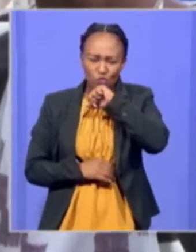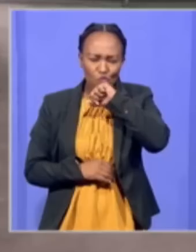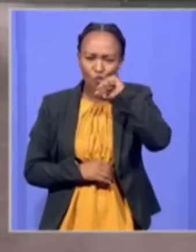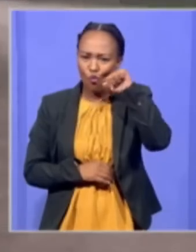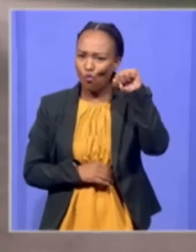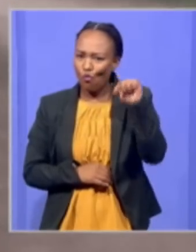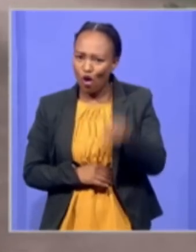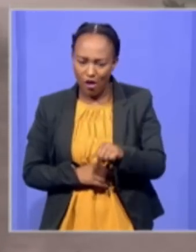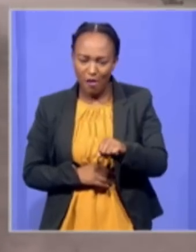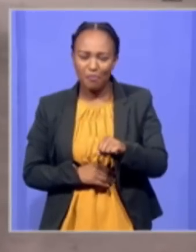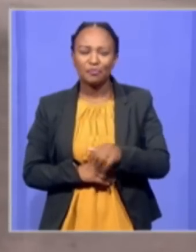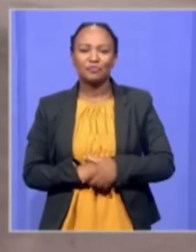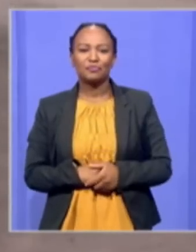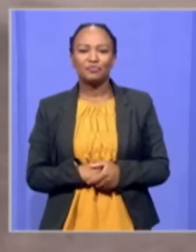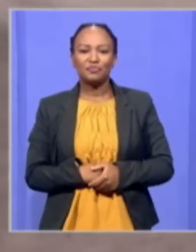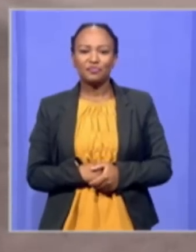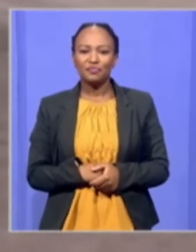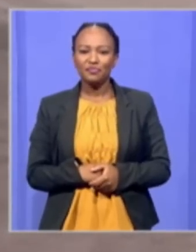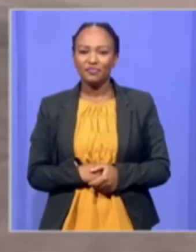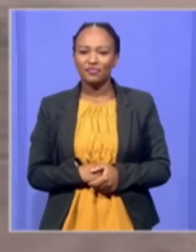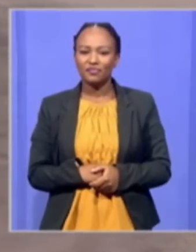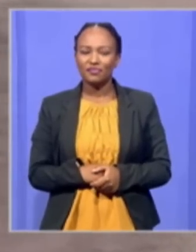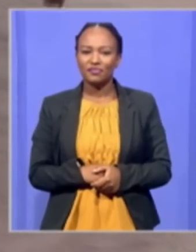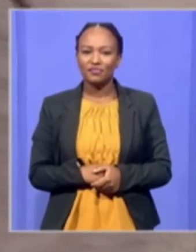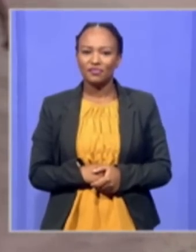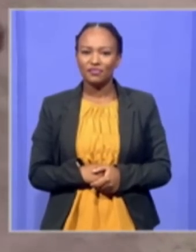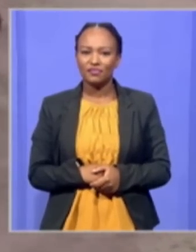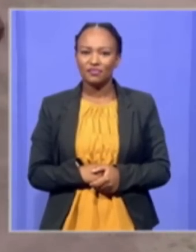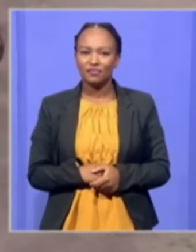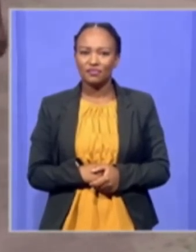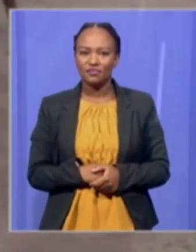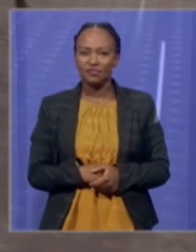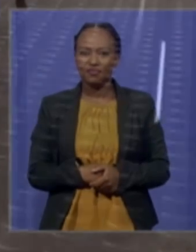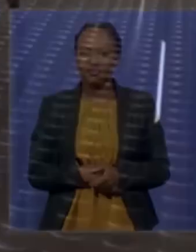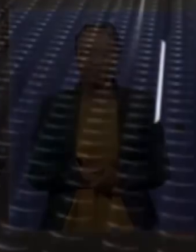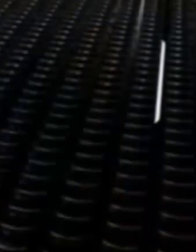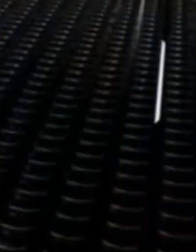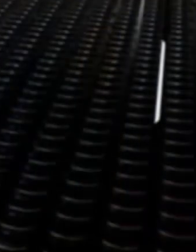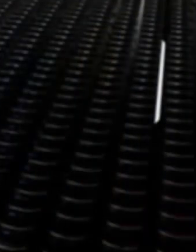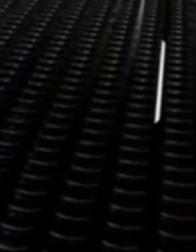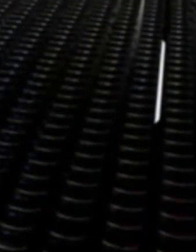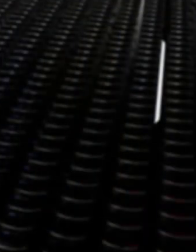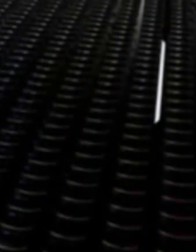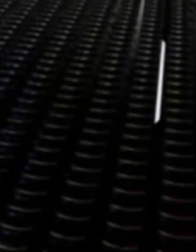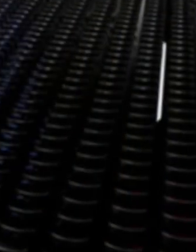Monate. Ke Tebogo Phakedi wa dikgang tsa SABC mo Mahikeng.